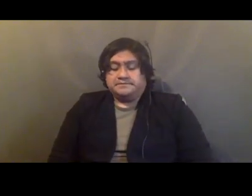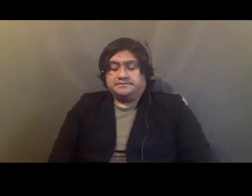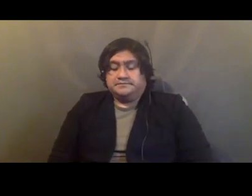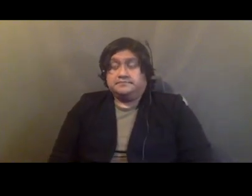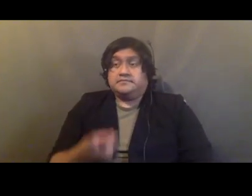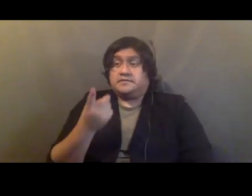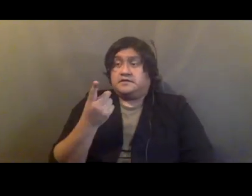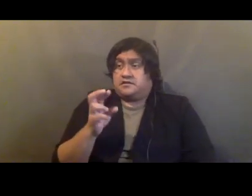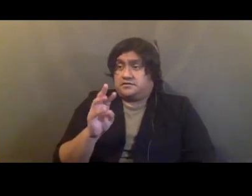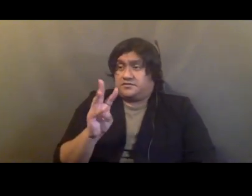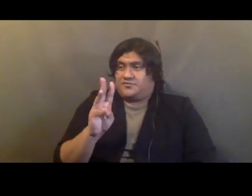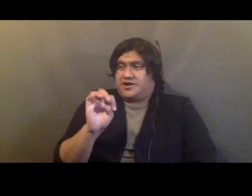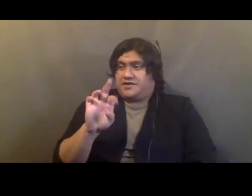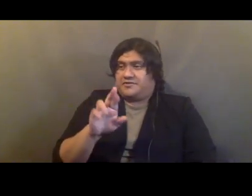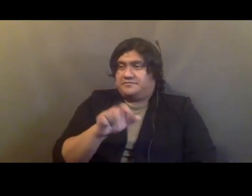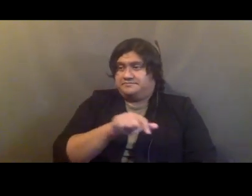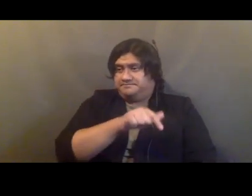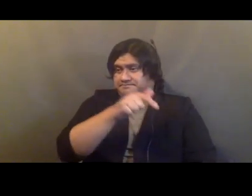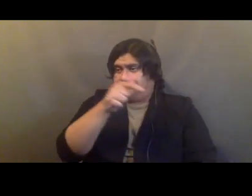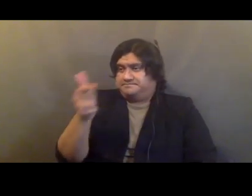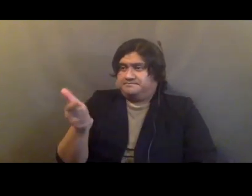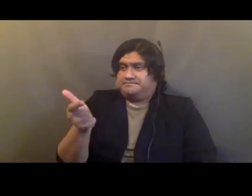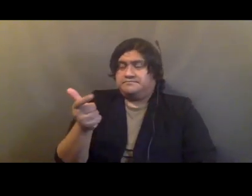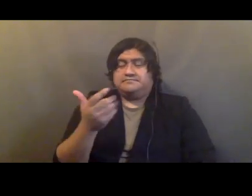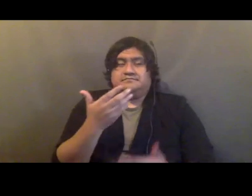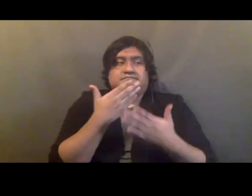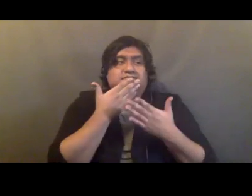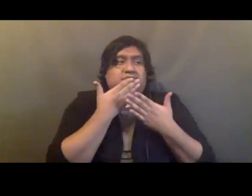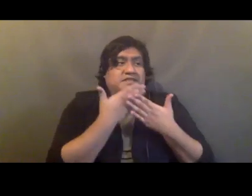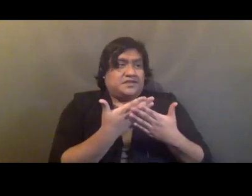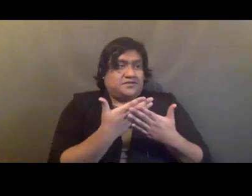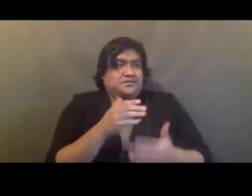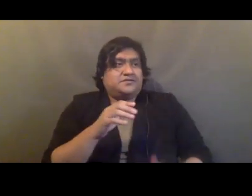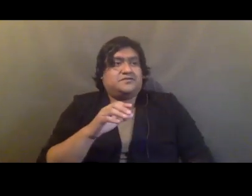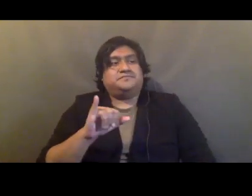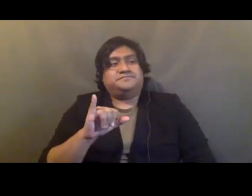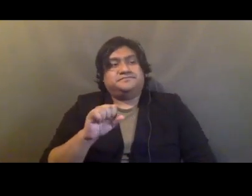Dr. Weimer, over to you. Thank you, Isabel.